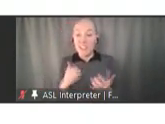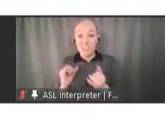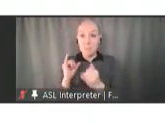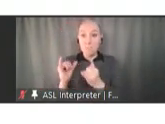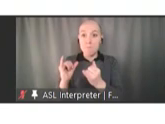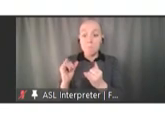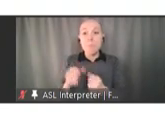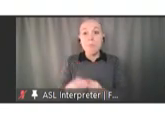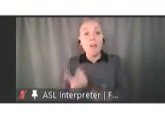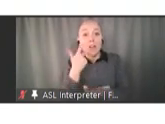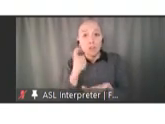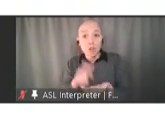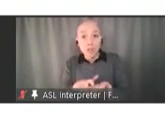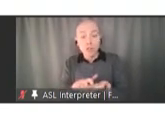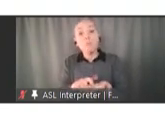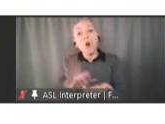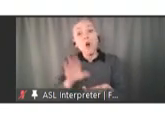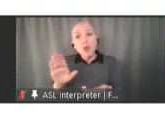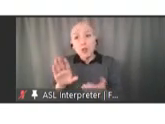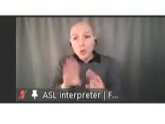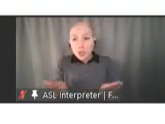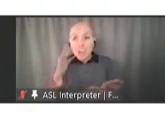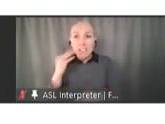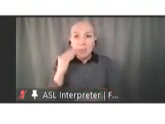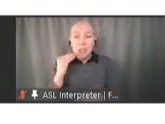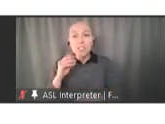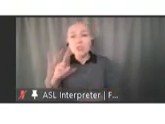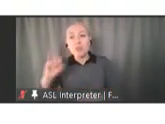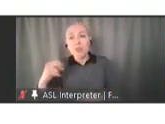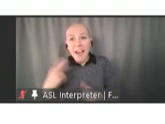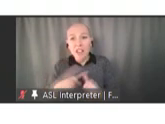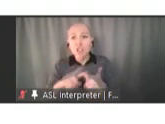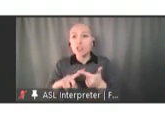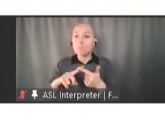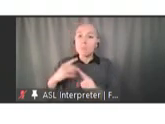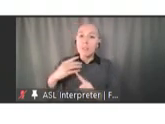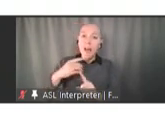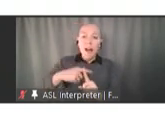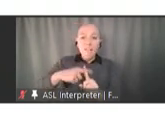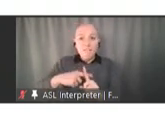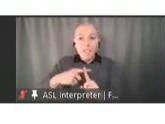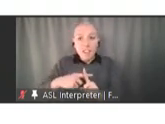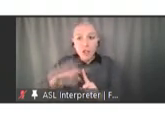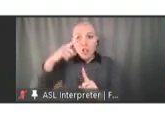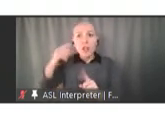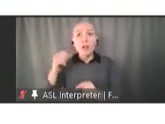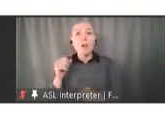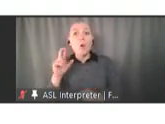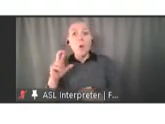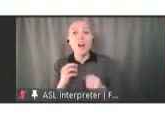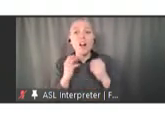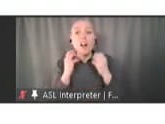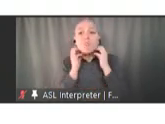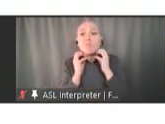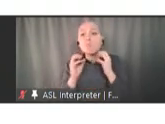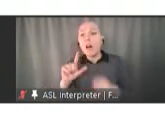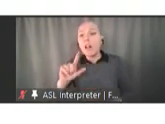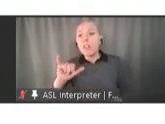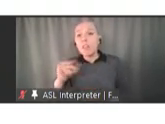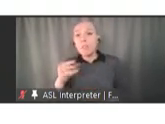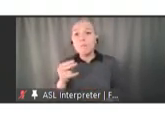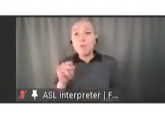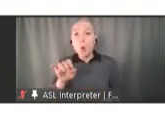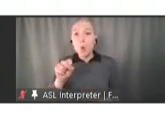child had a fever or a rash or a swollen lymph node that scared you and scared the child and got